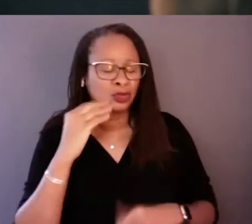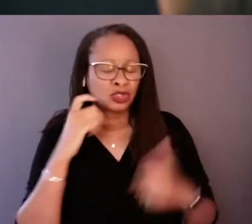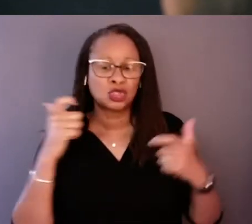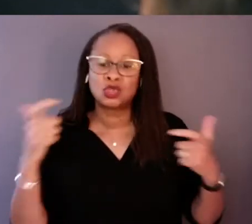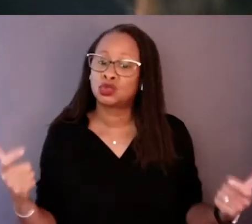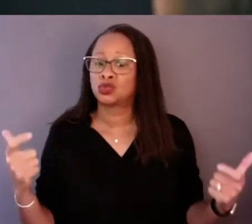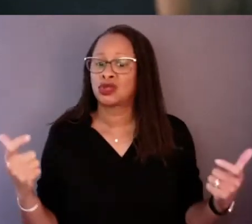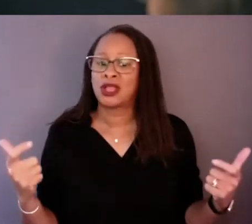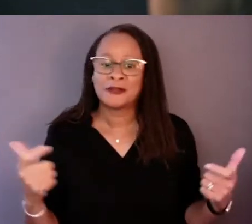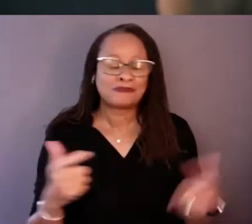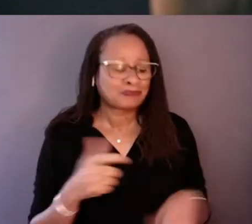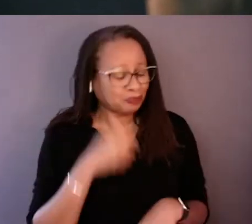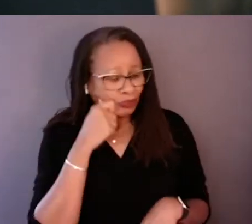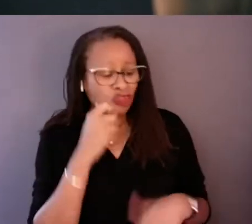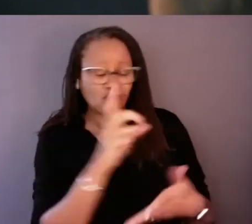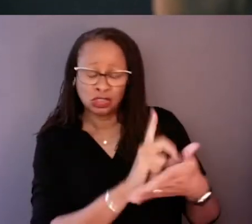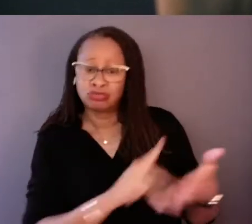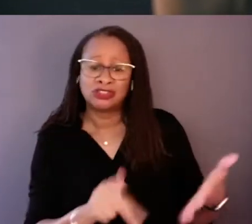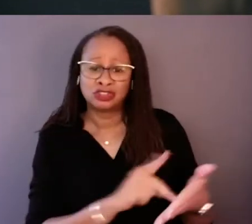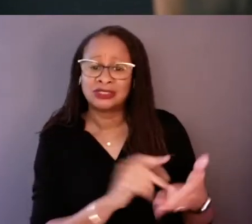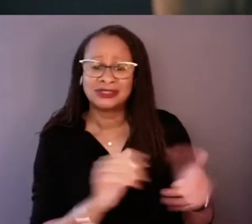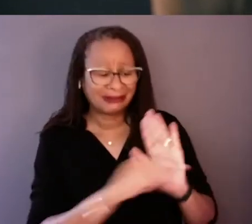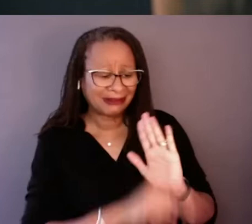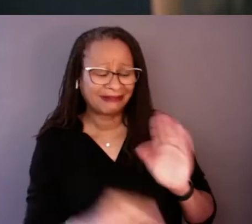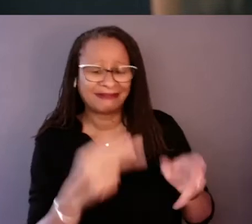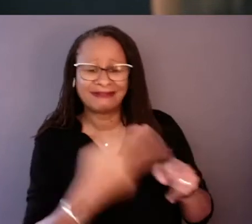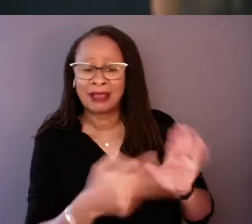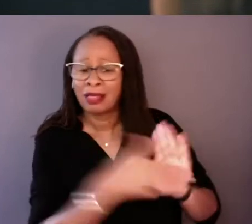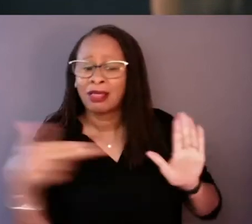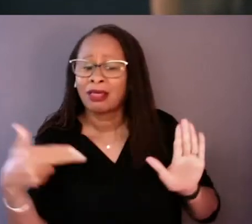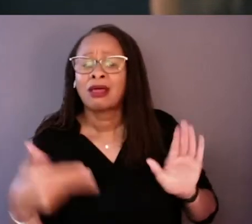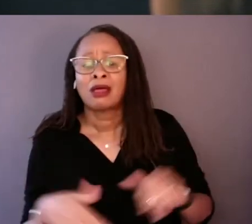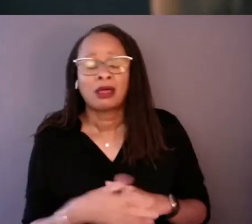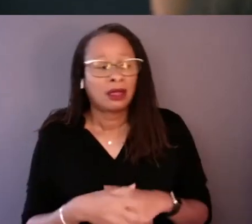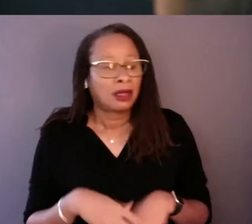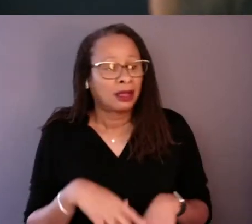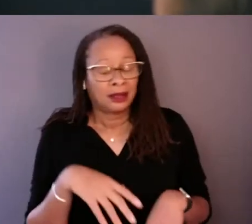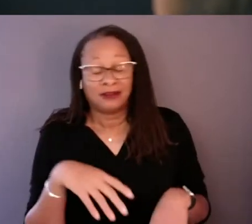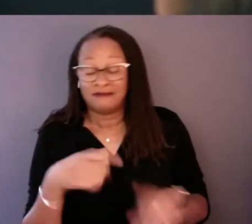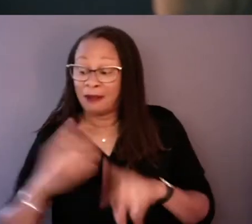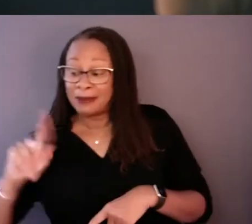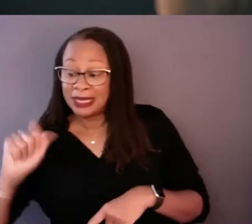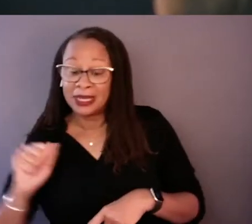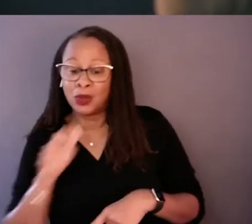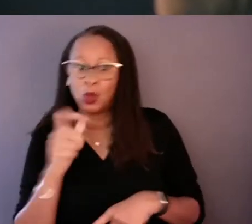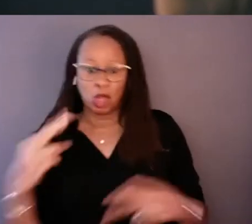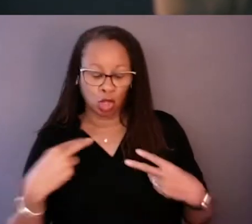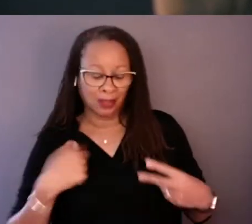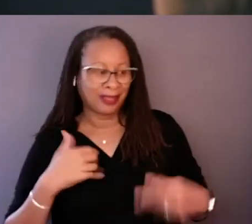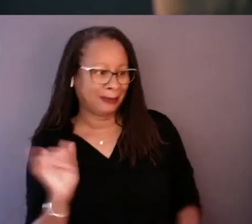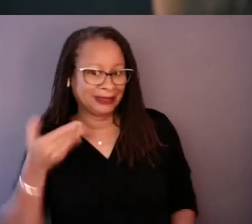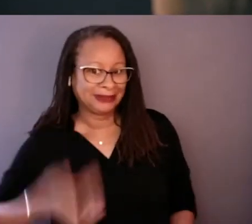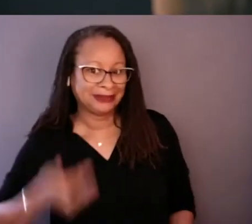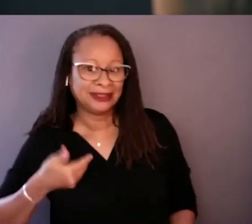racial prejudice, you know, all sorts of negative stereotypes pervade in the media by people who look and behave culturally like me. And so that was